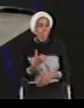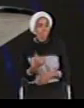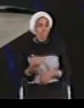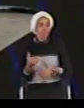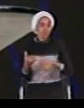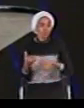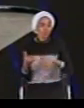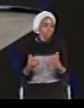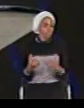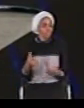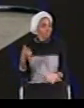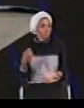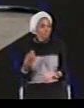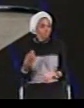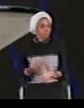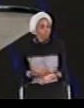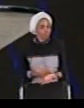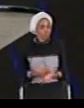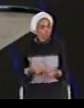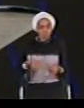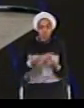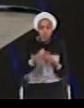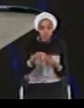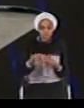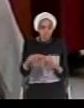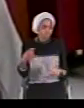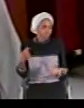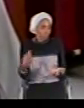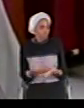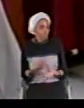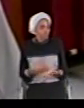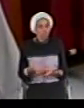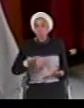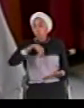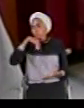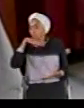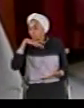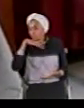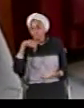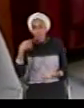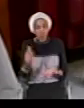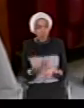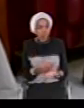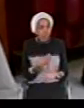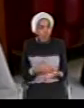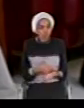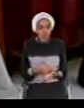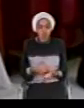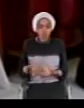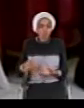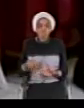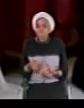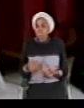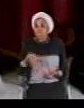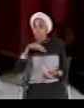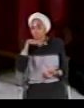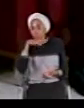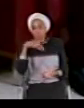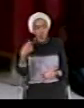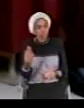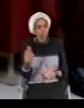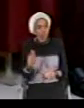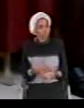gospel, perverted gospel, corrupted gospel, modified gospel, adulterated